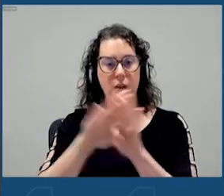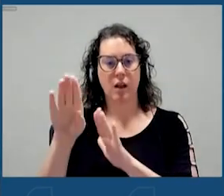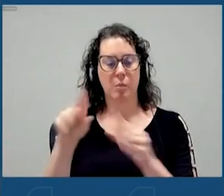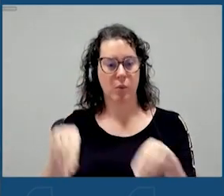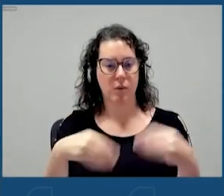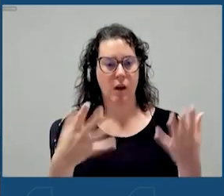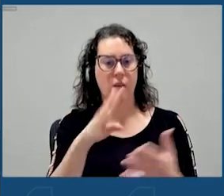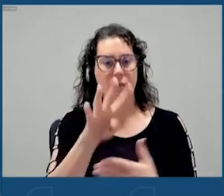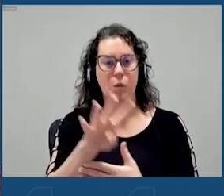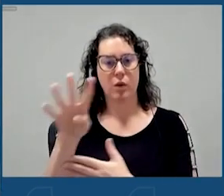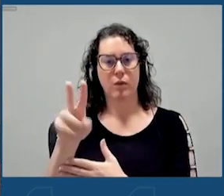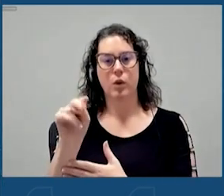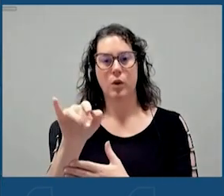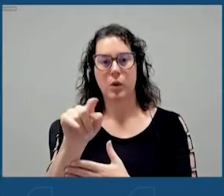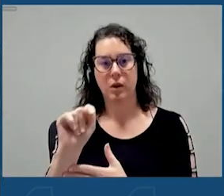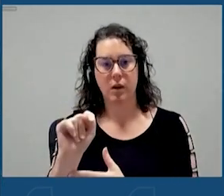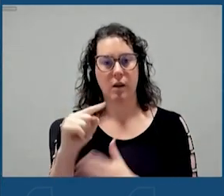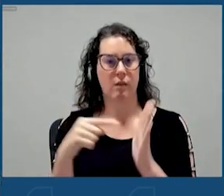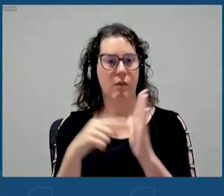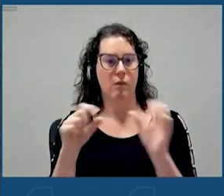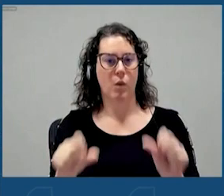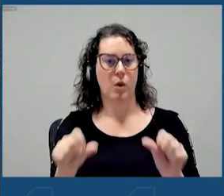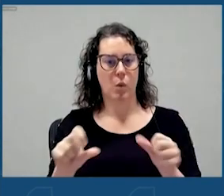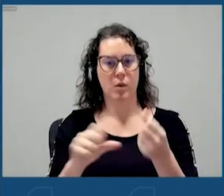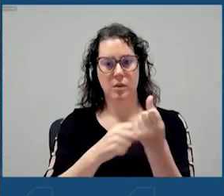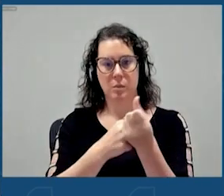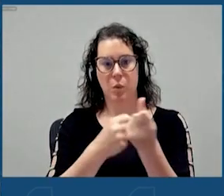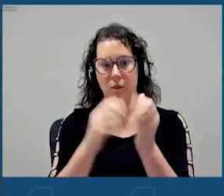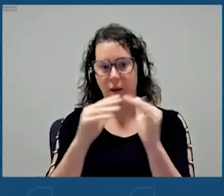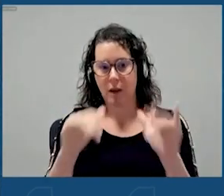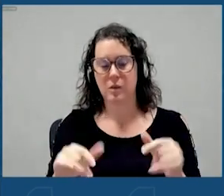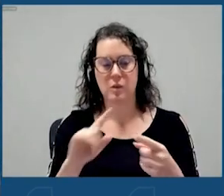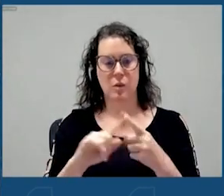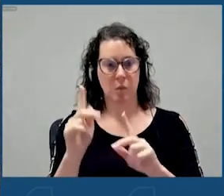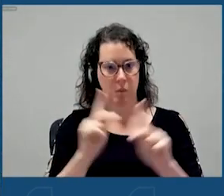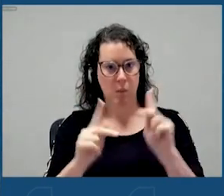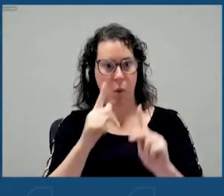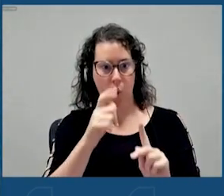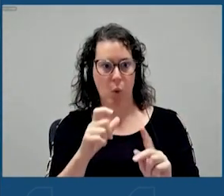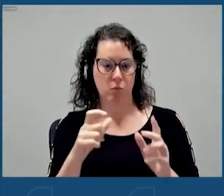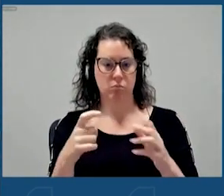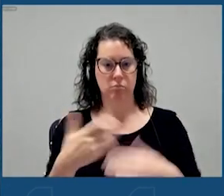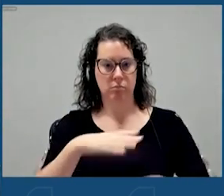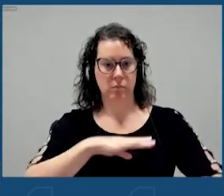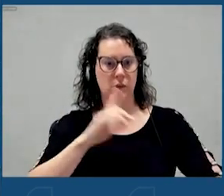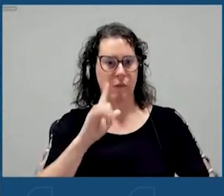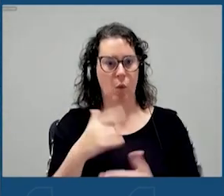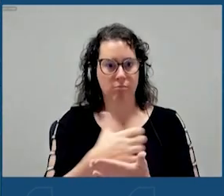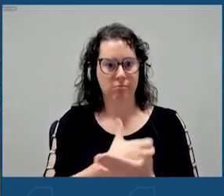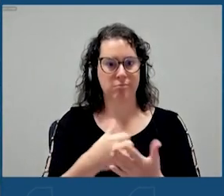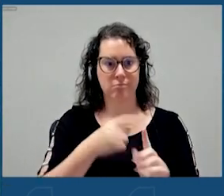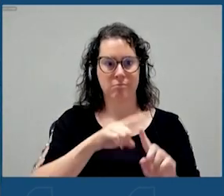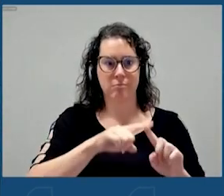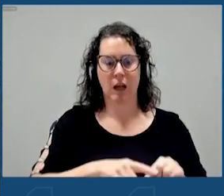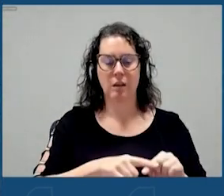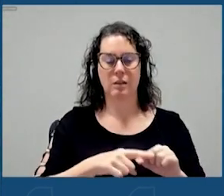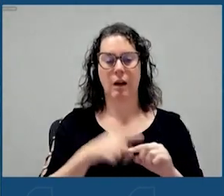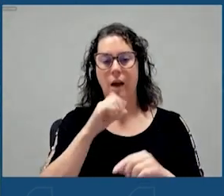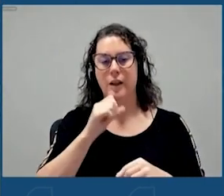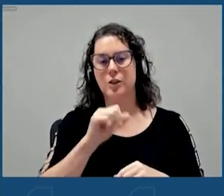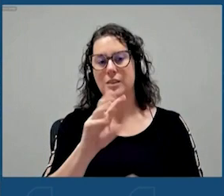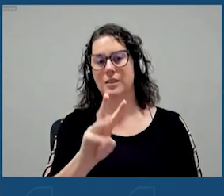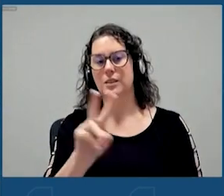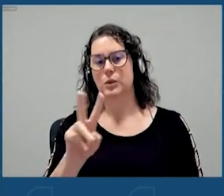of affordable and supportive housing to income-eligible residents aged 62 and older. We